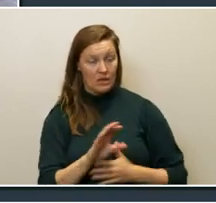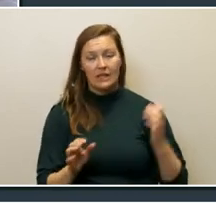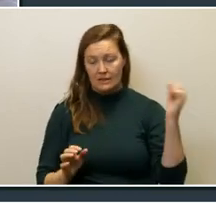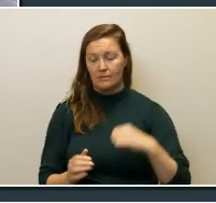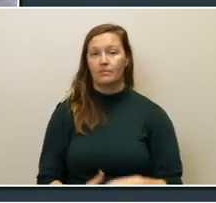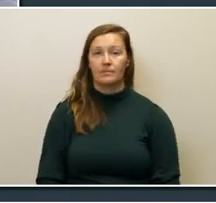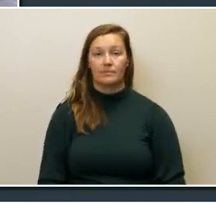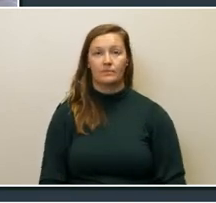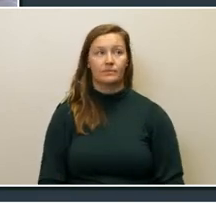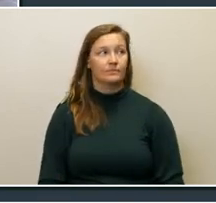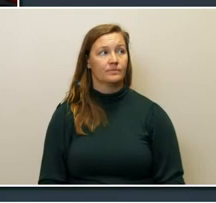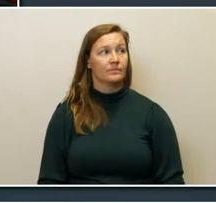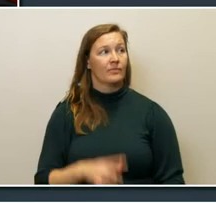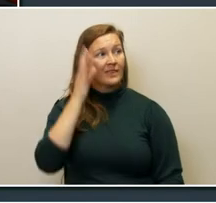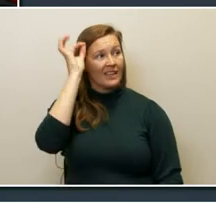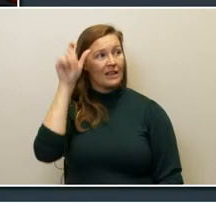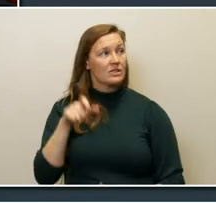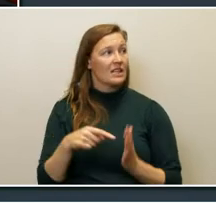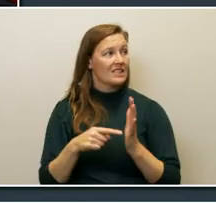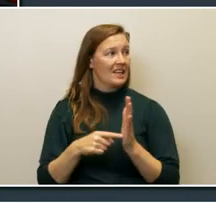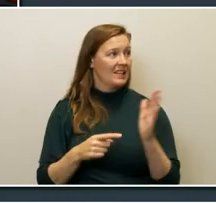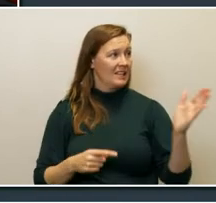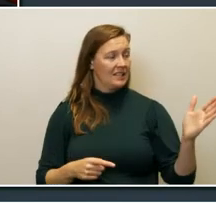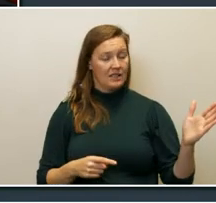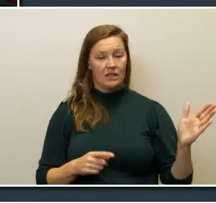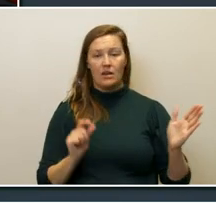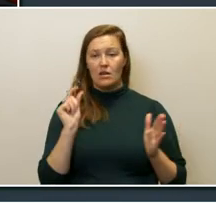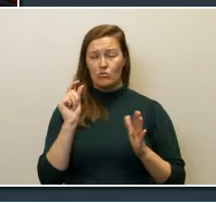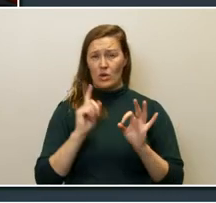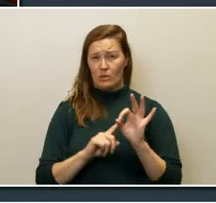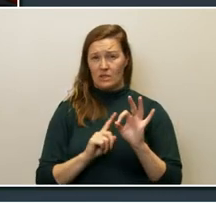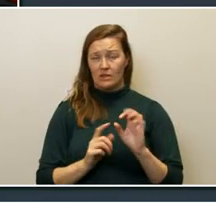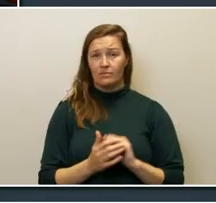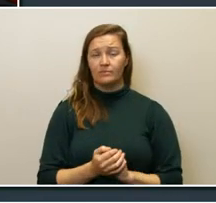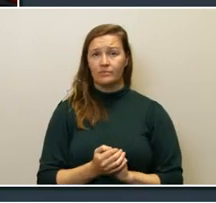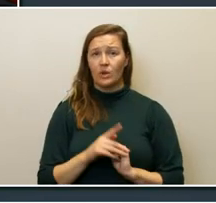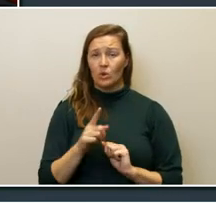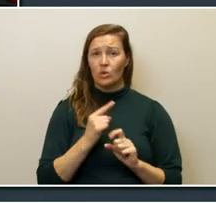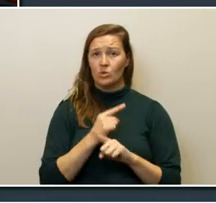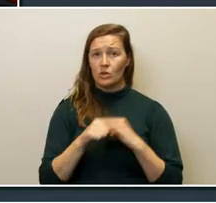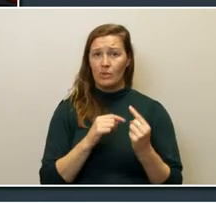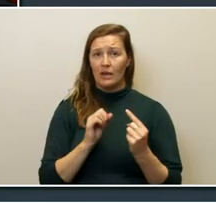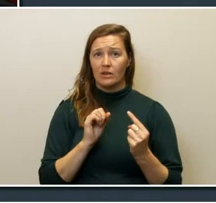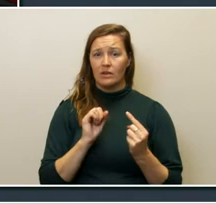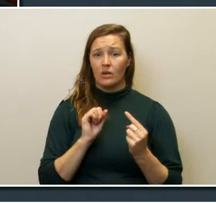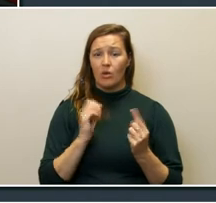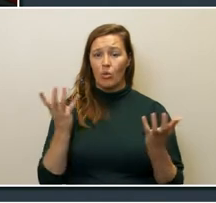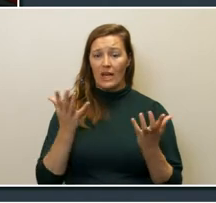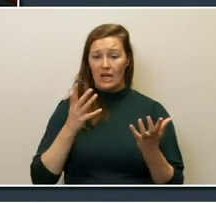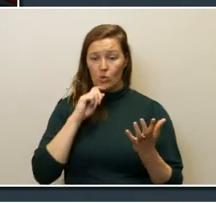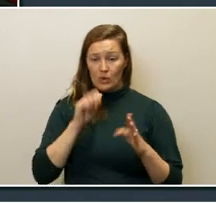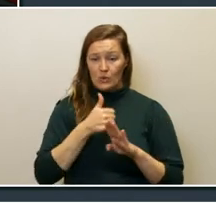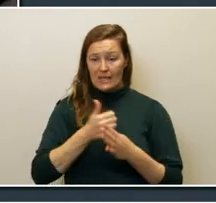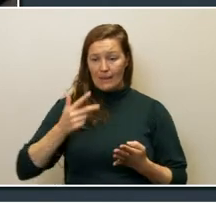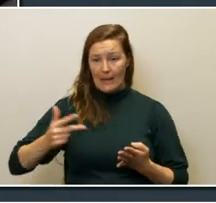you. Councillor Taylor. Just a quick question. You identified where you're going to put car